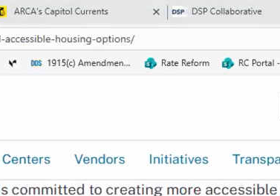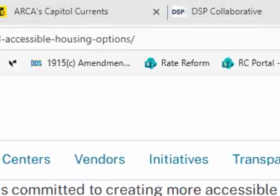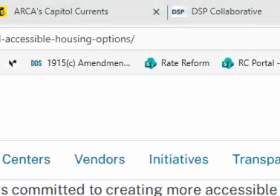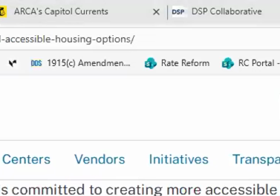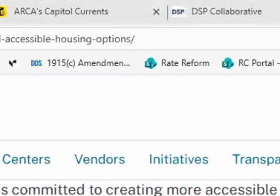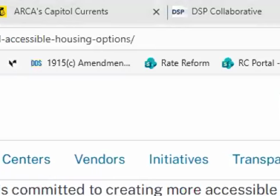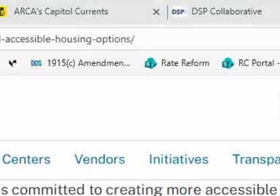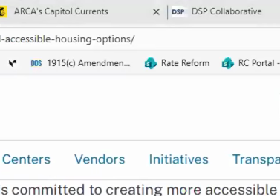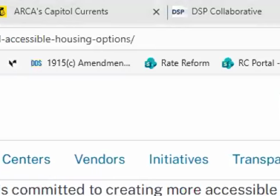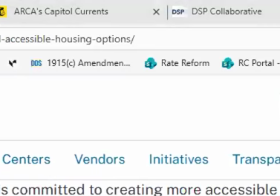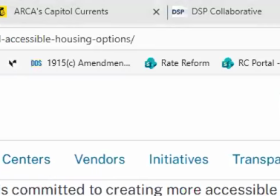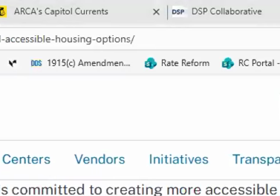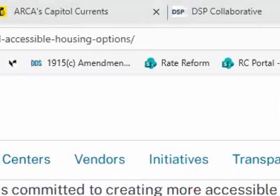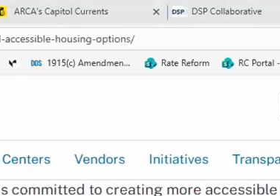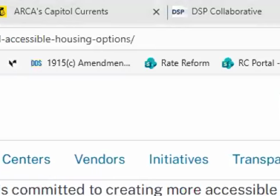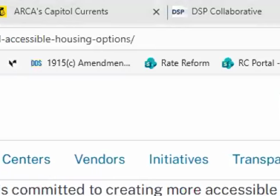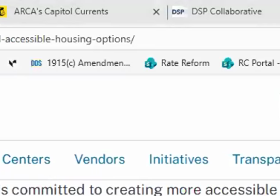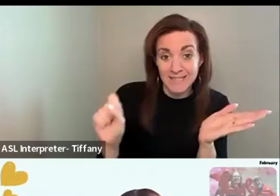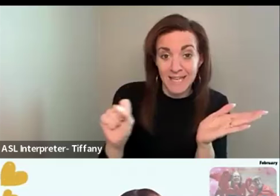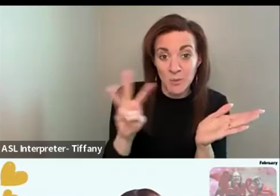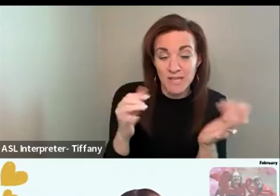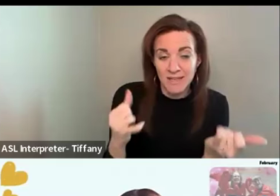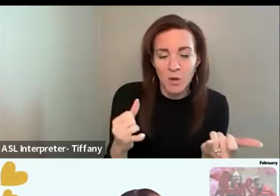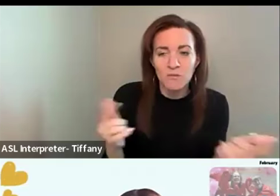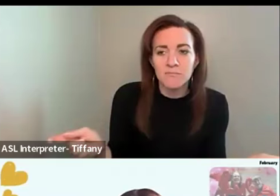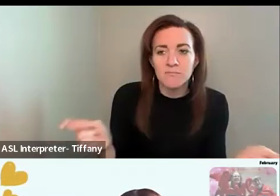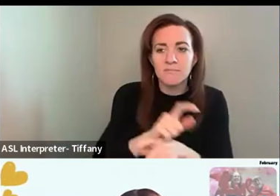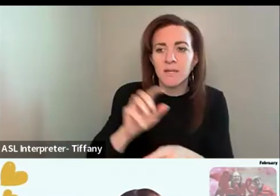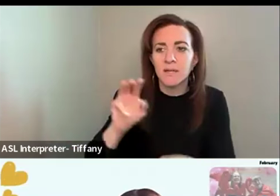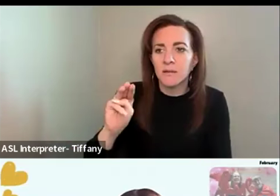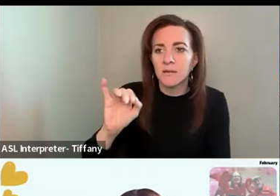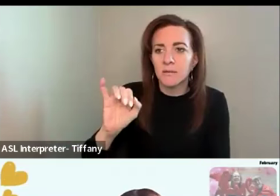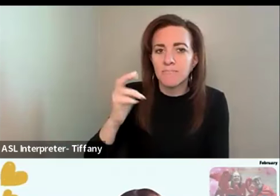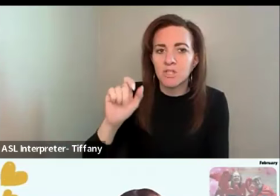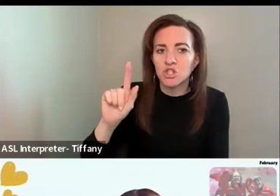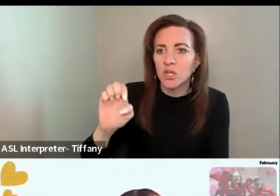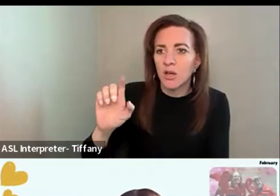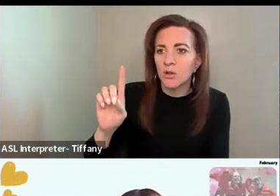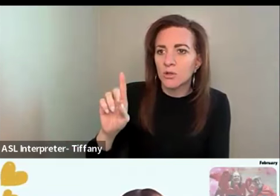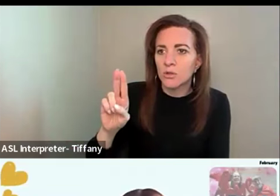share that with folks. And I'm going to change screens and throw it over to Michelle Duchesne first.